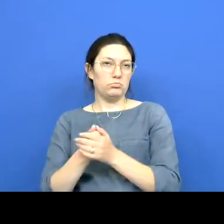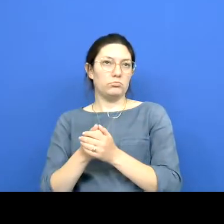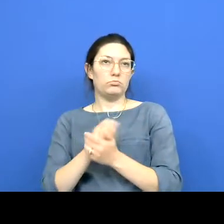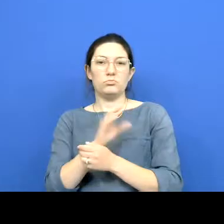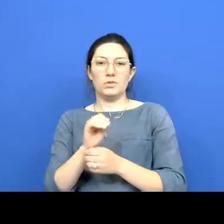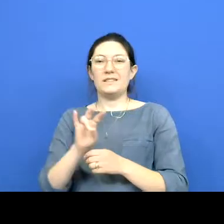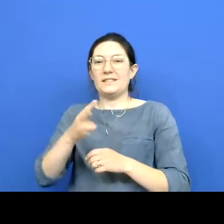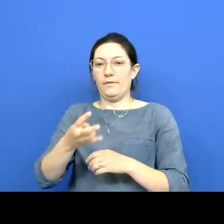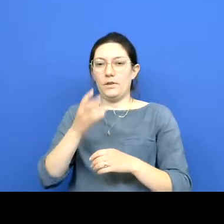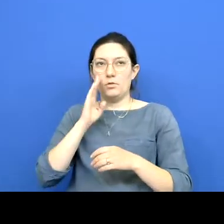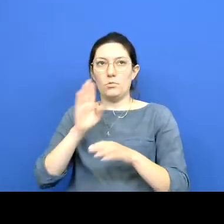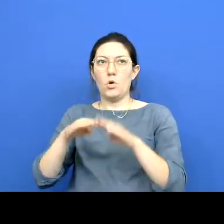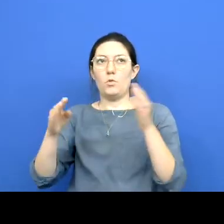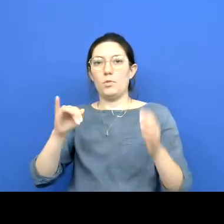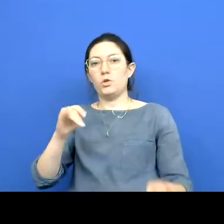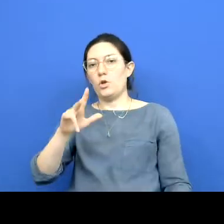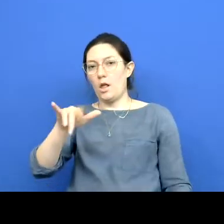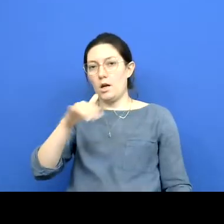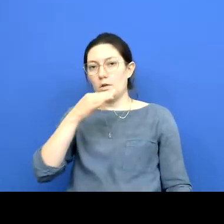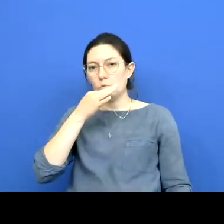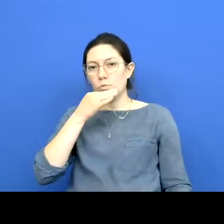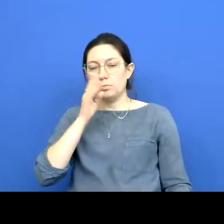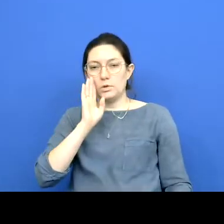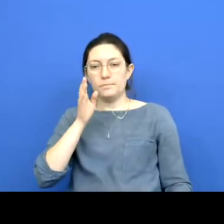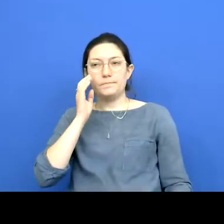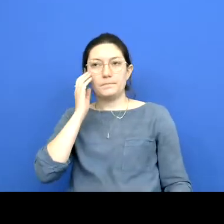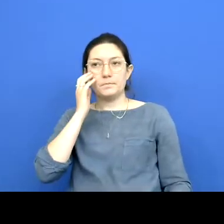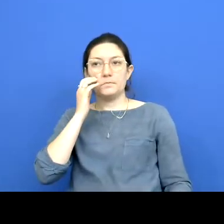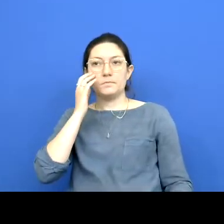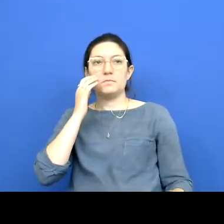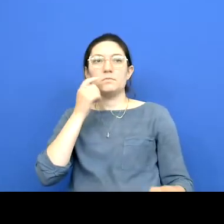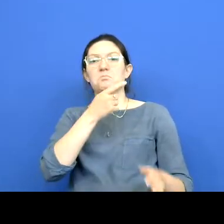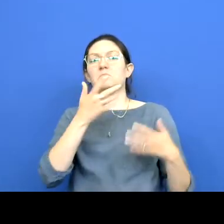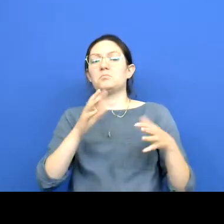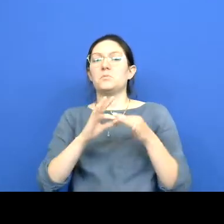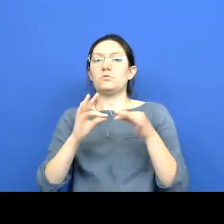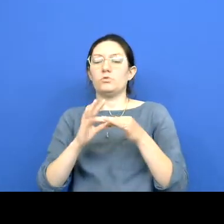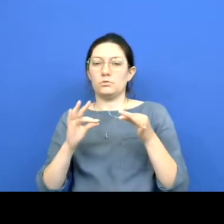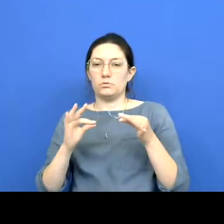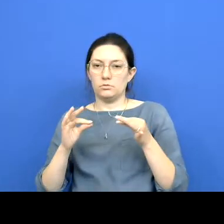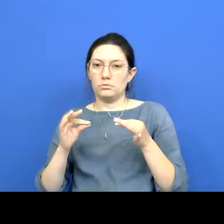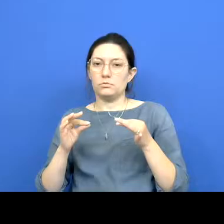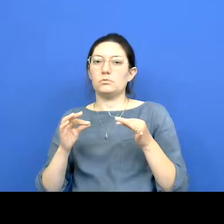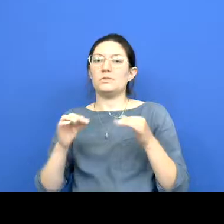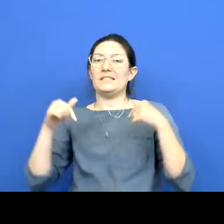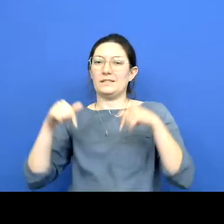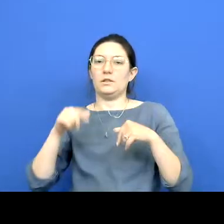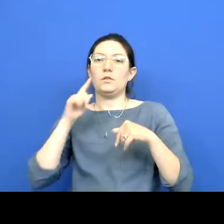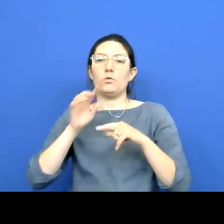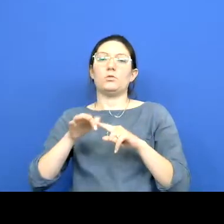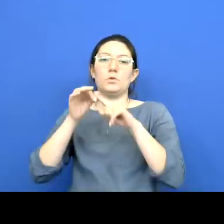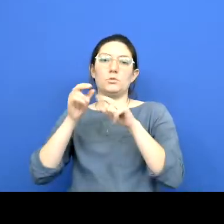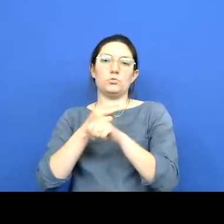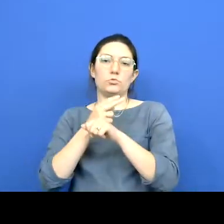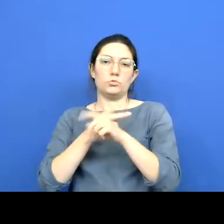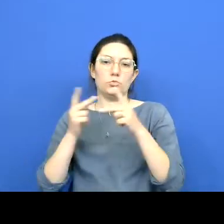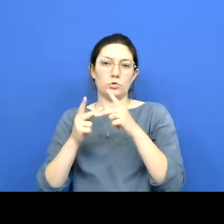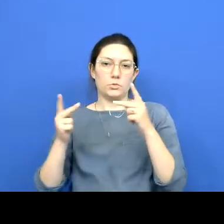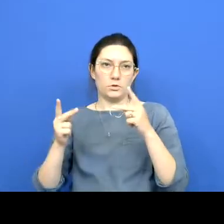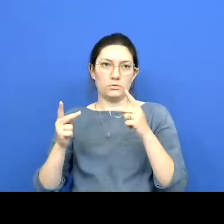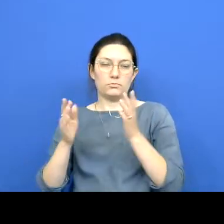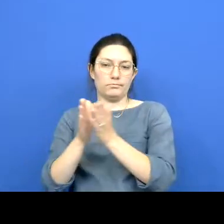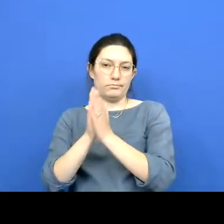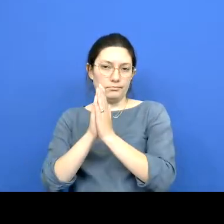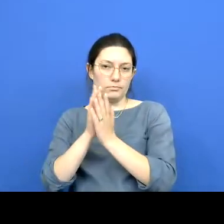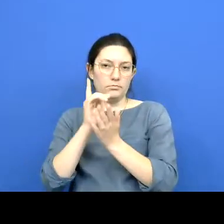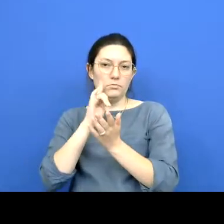7th will be opening in July. As mentioned, this is for a special use permit